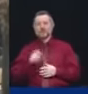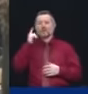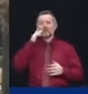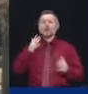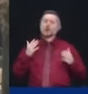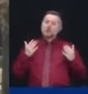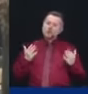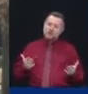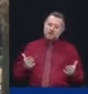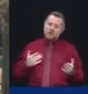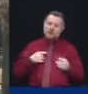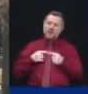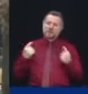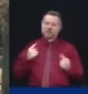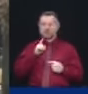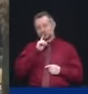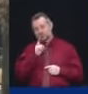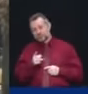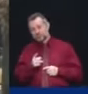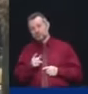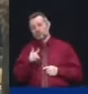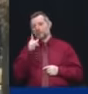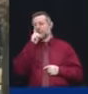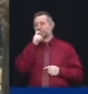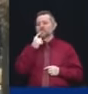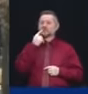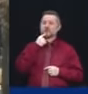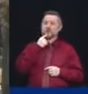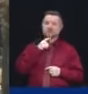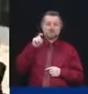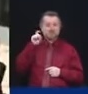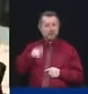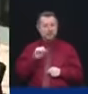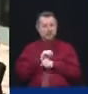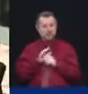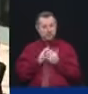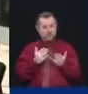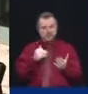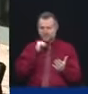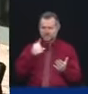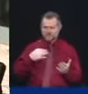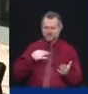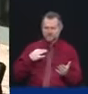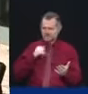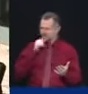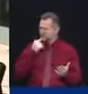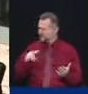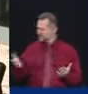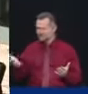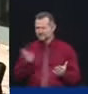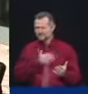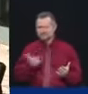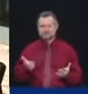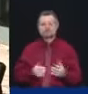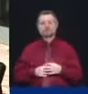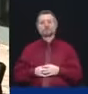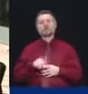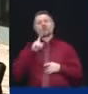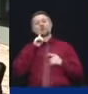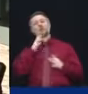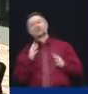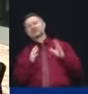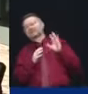true. Do you know anyone who says that they had to work on the book who didn't volunteer? Next question. Sir, but sir, that's